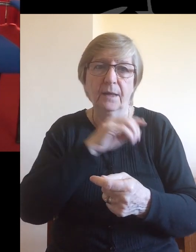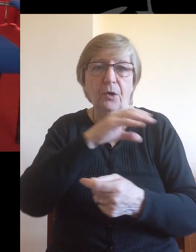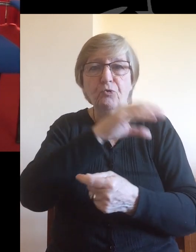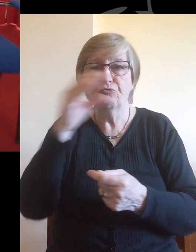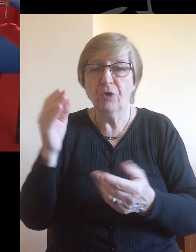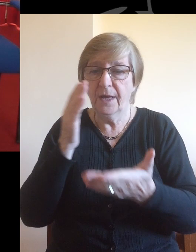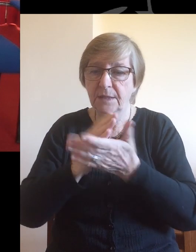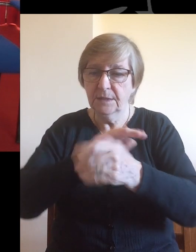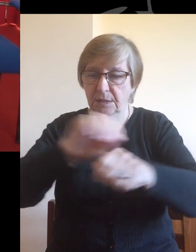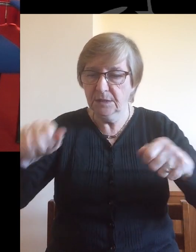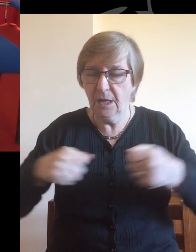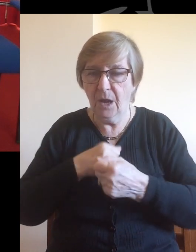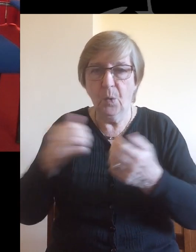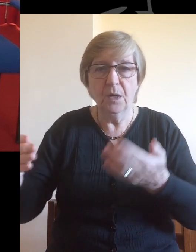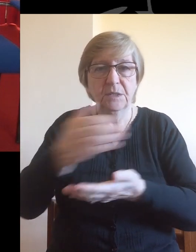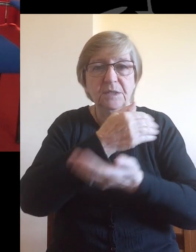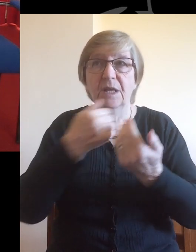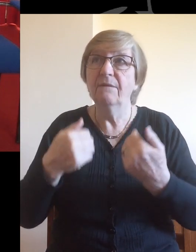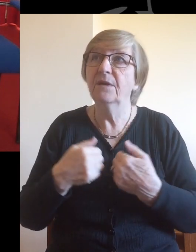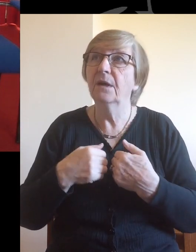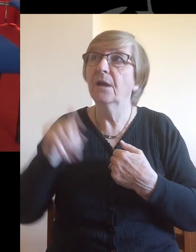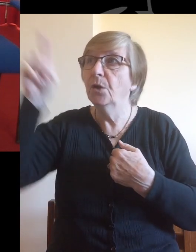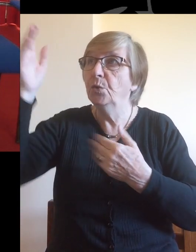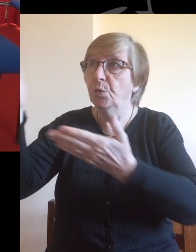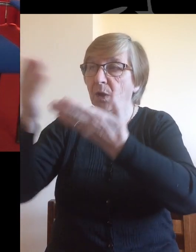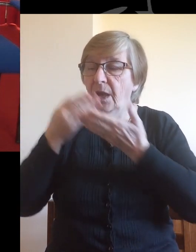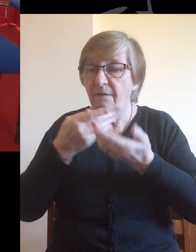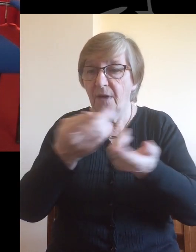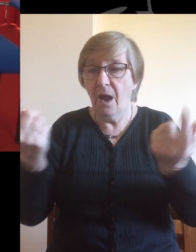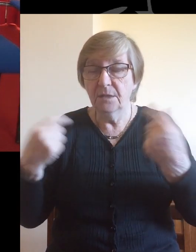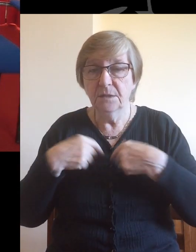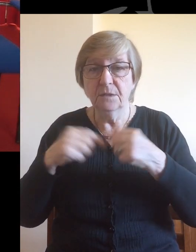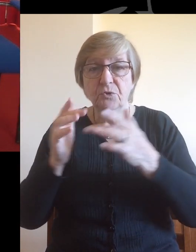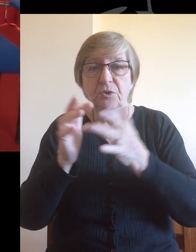Savior, Christ being one provided for us.